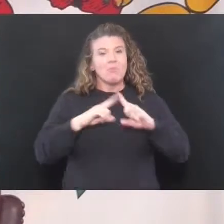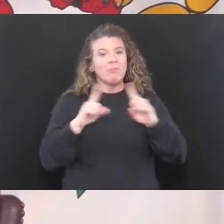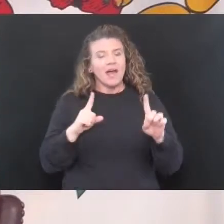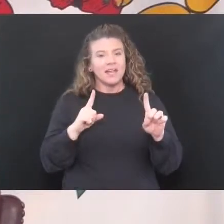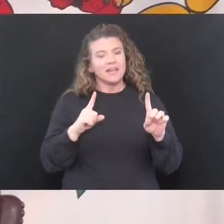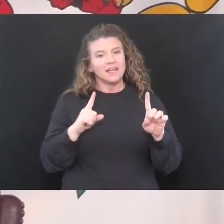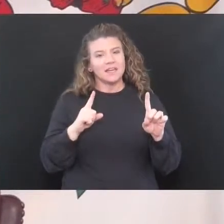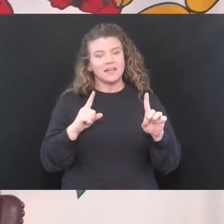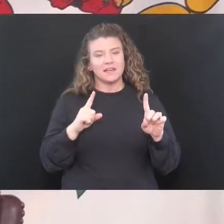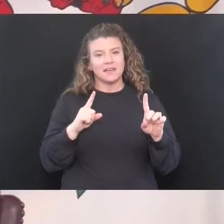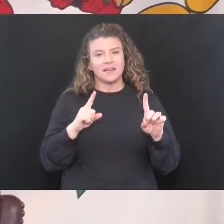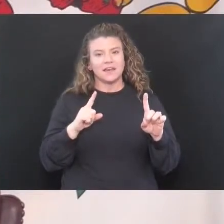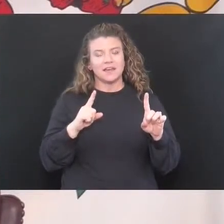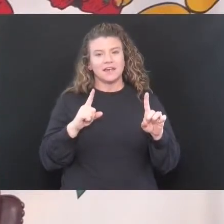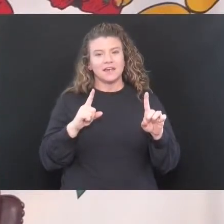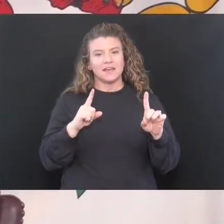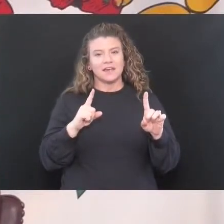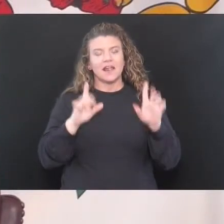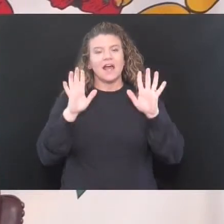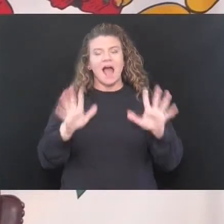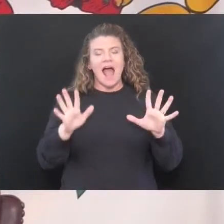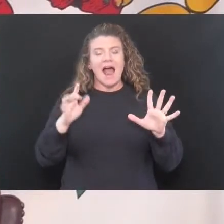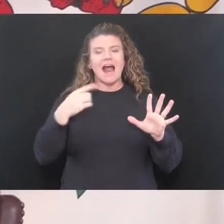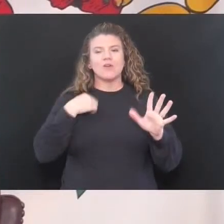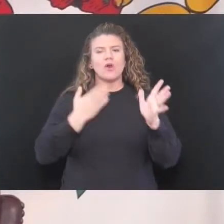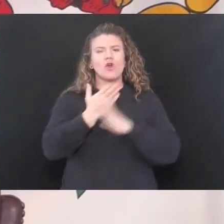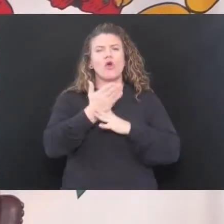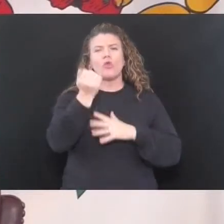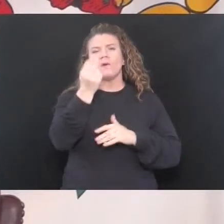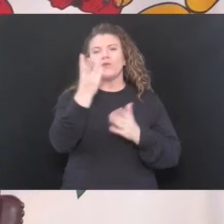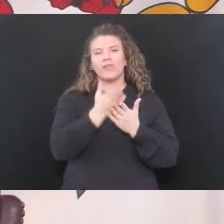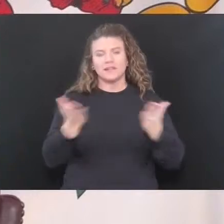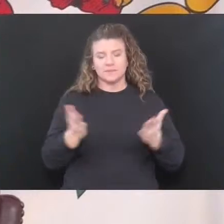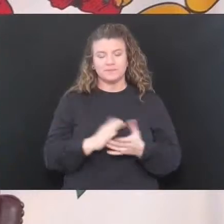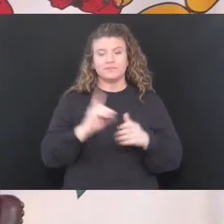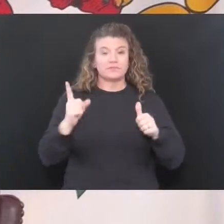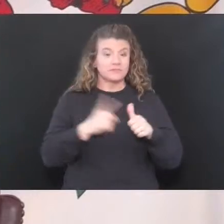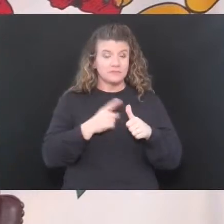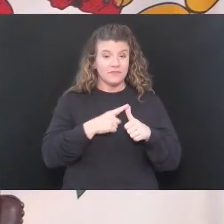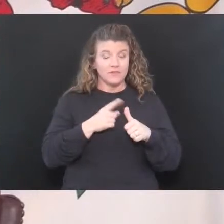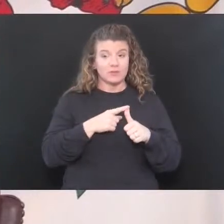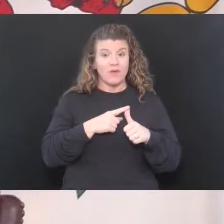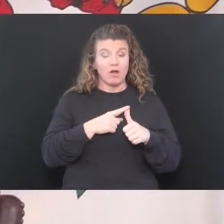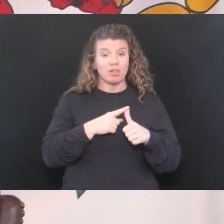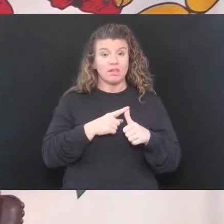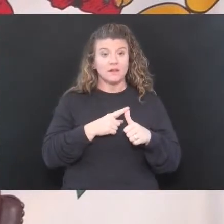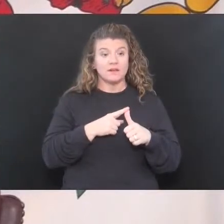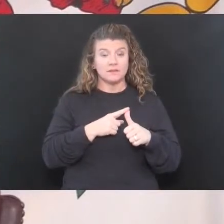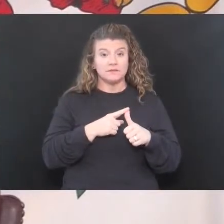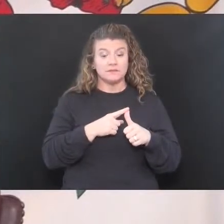Nevertheless, let me just go through just a couple of things. First of all,